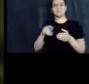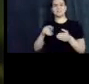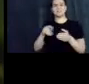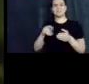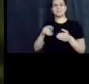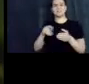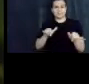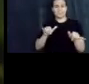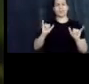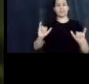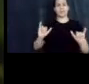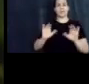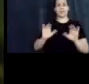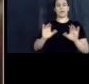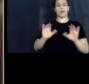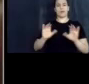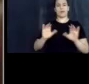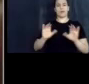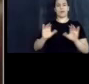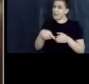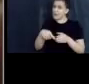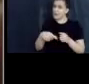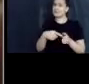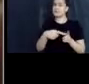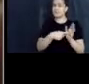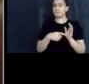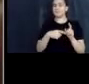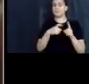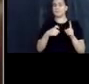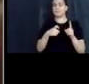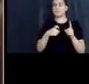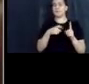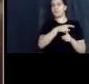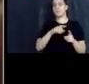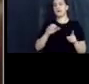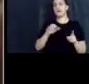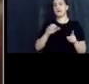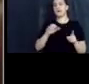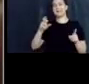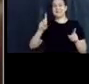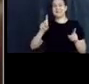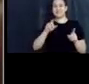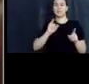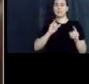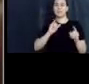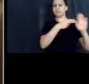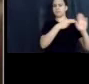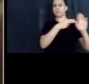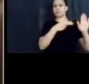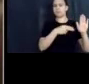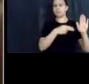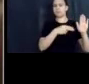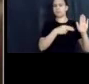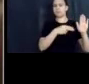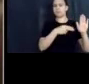does come from a regionally accredited institution. Make sure you submit them as soon as possible. Usually you want to try to shoot for at least a month